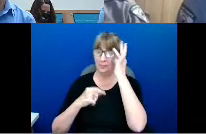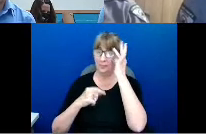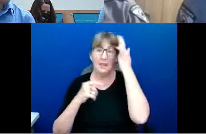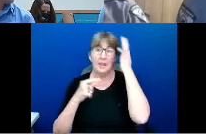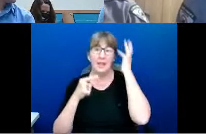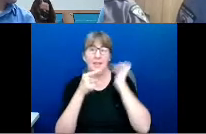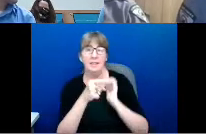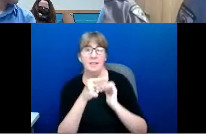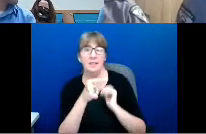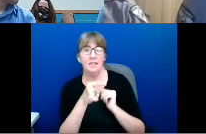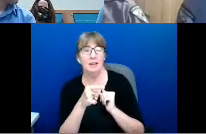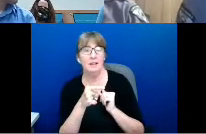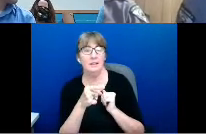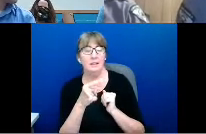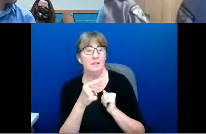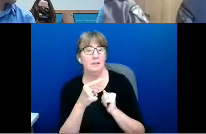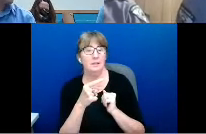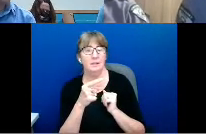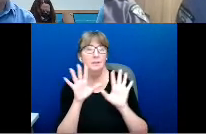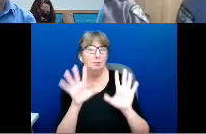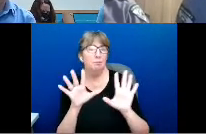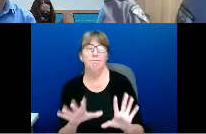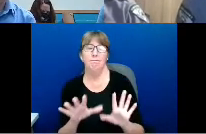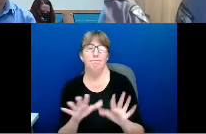of those pride instilling